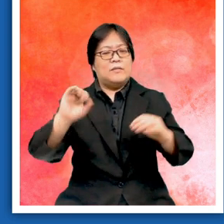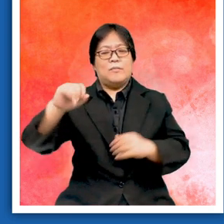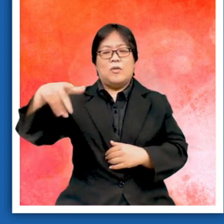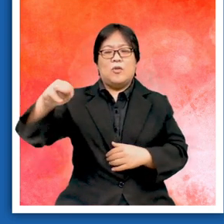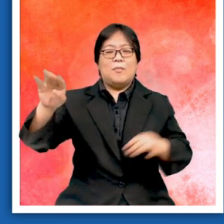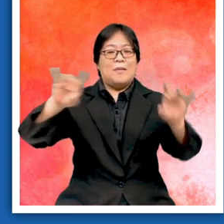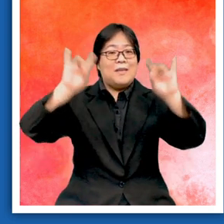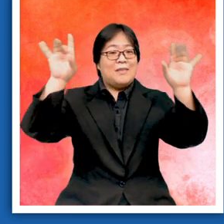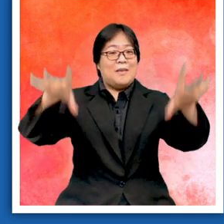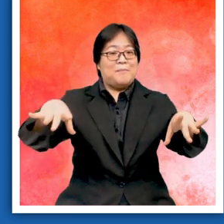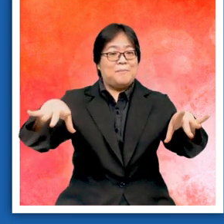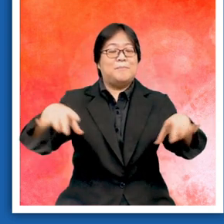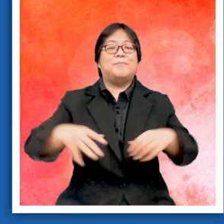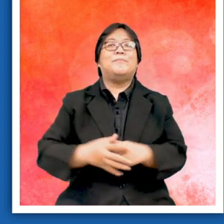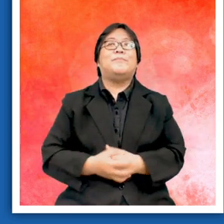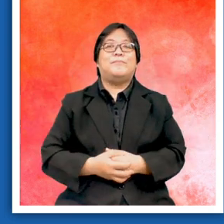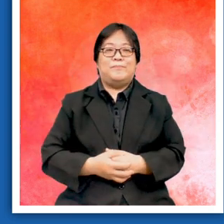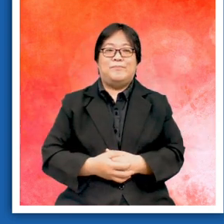like.